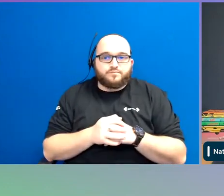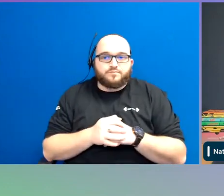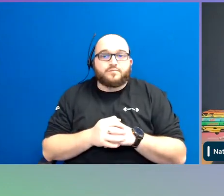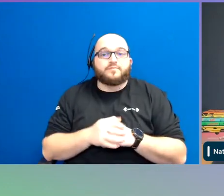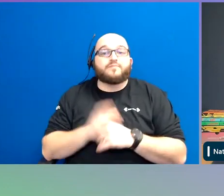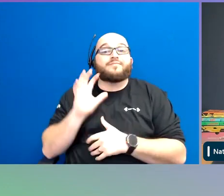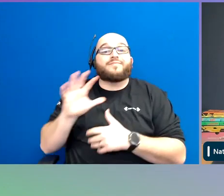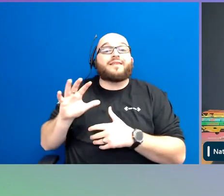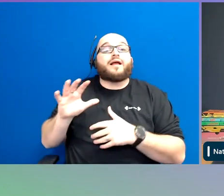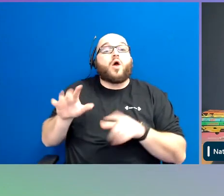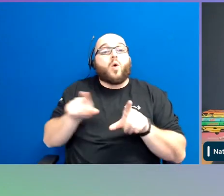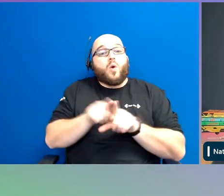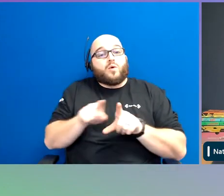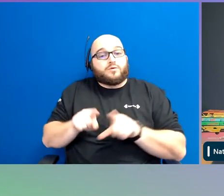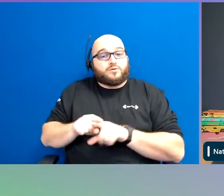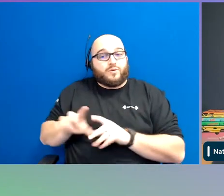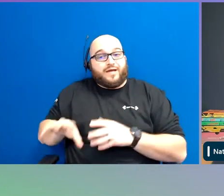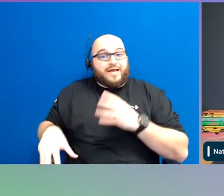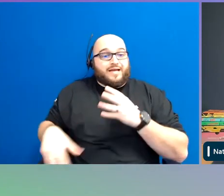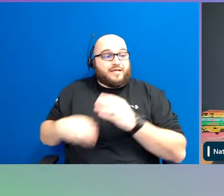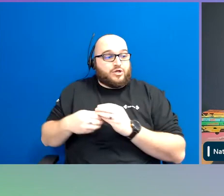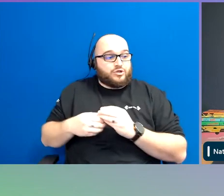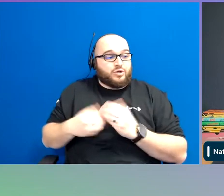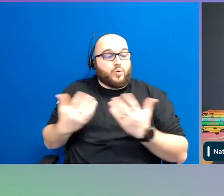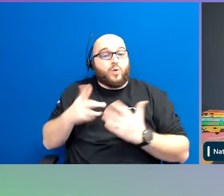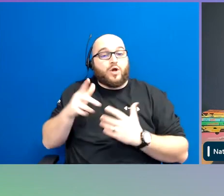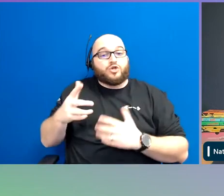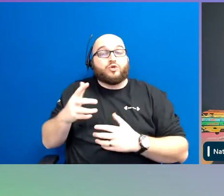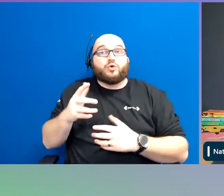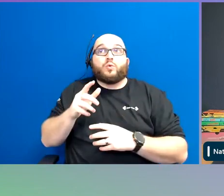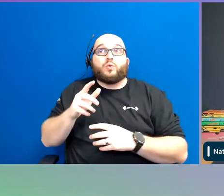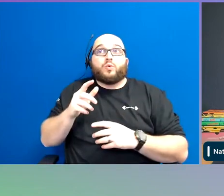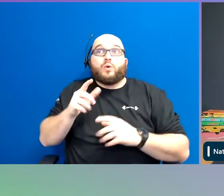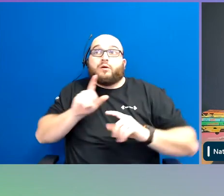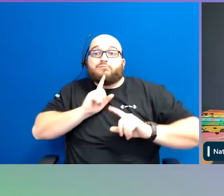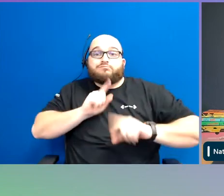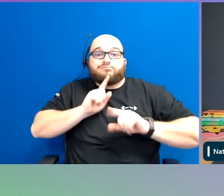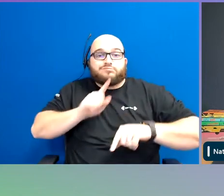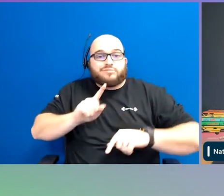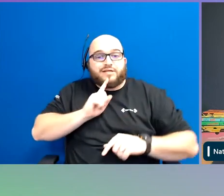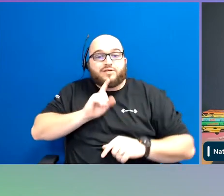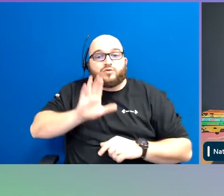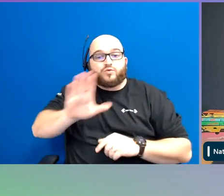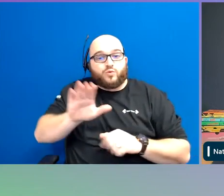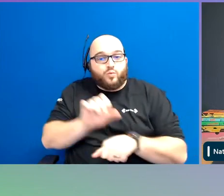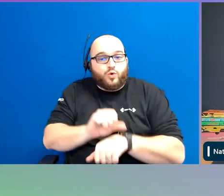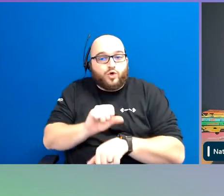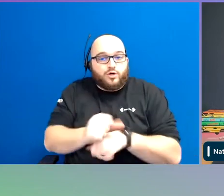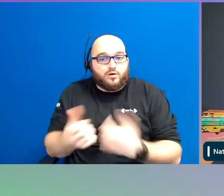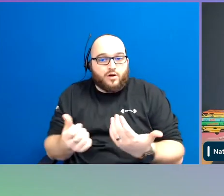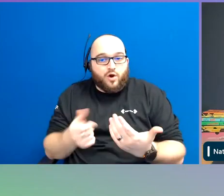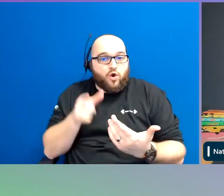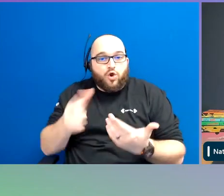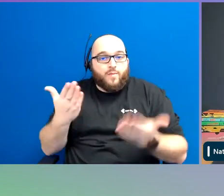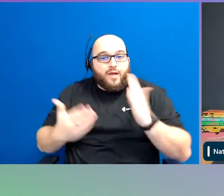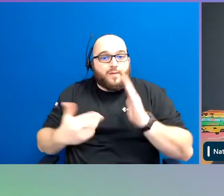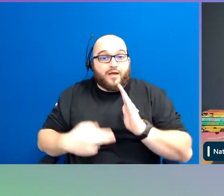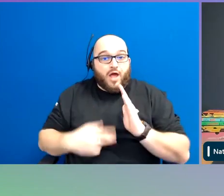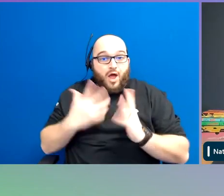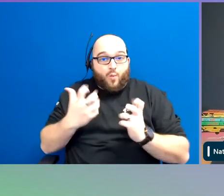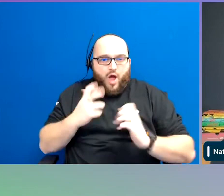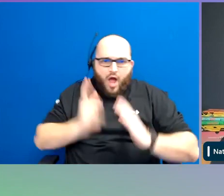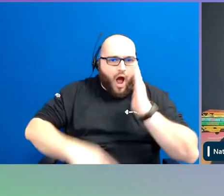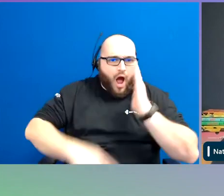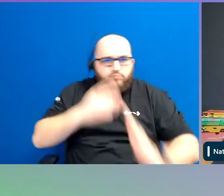is, you know, the kind of responses you're giving, it's your place of work. You may not want to be honest or blunt.